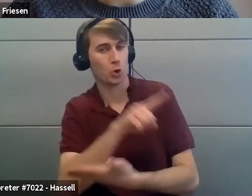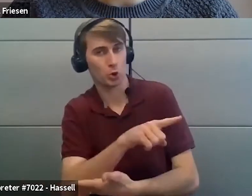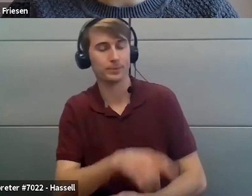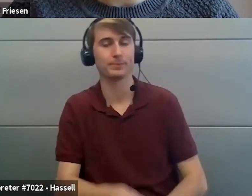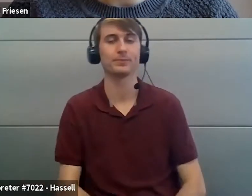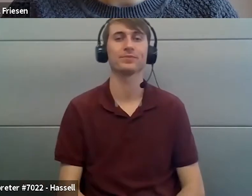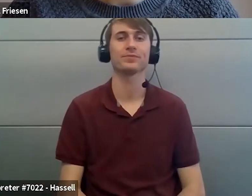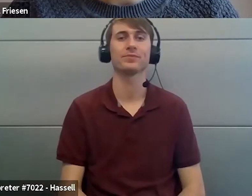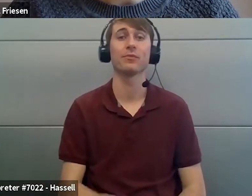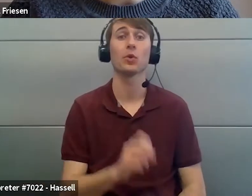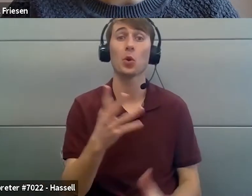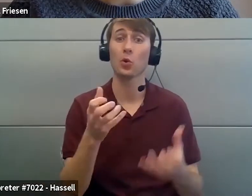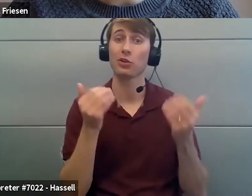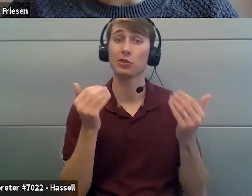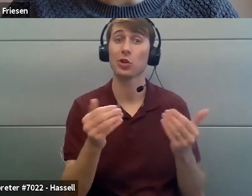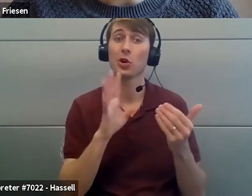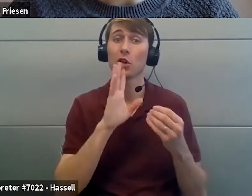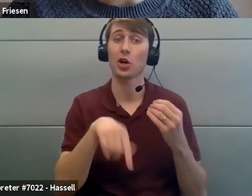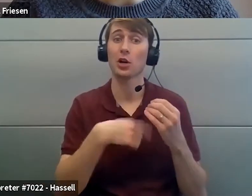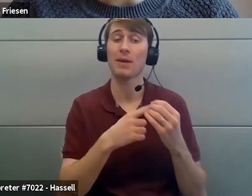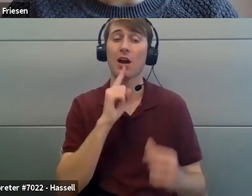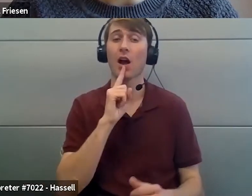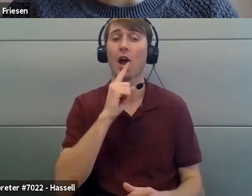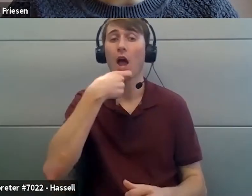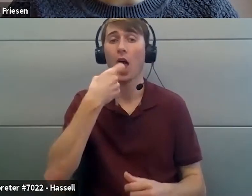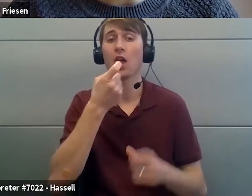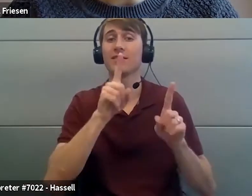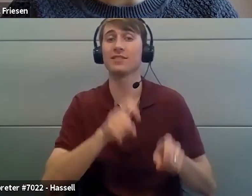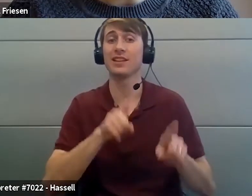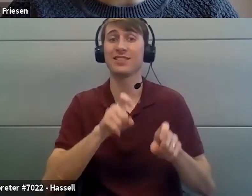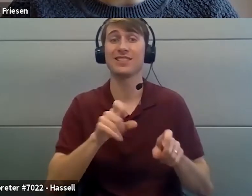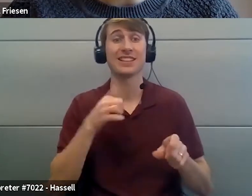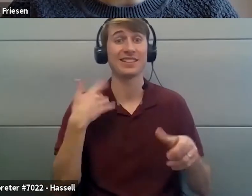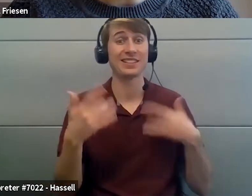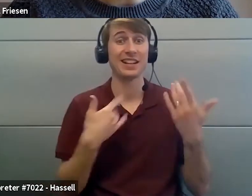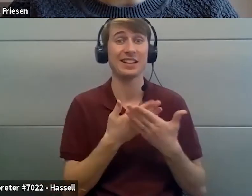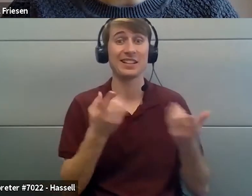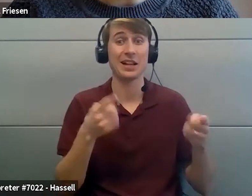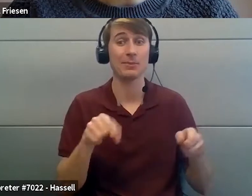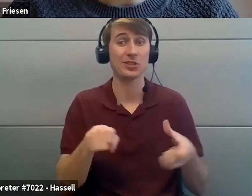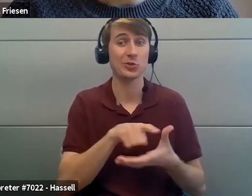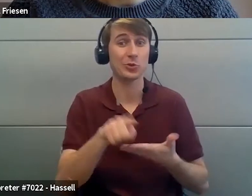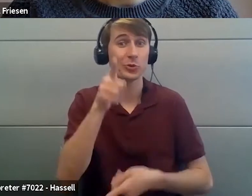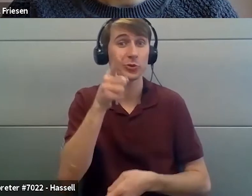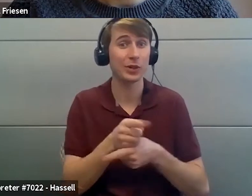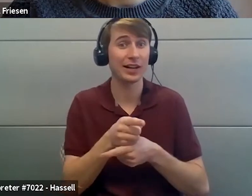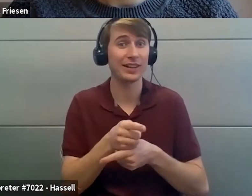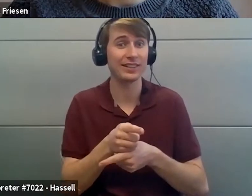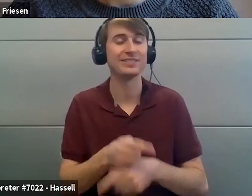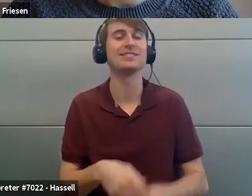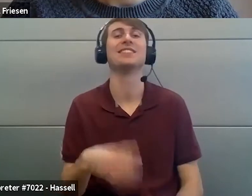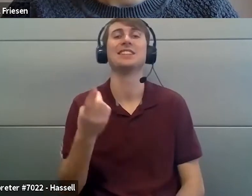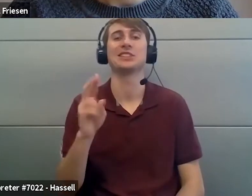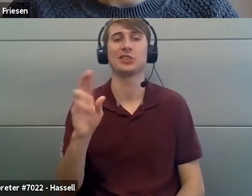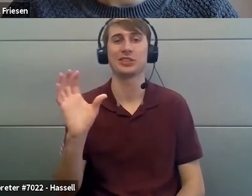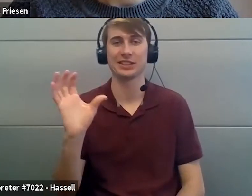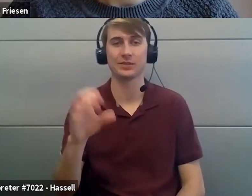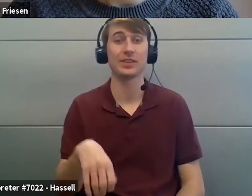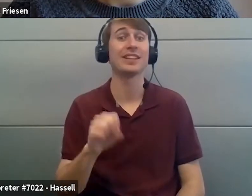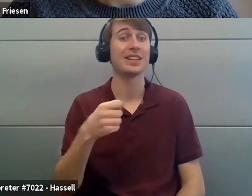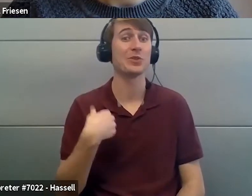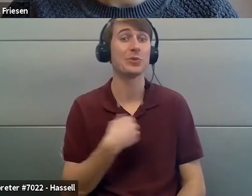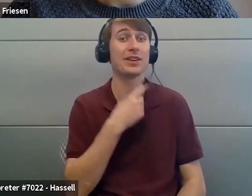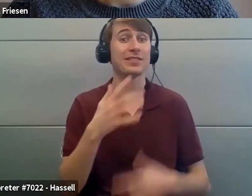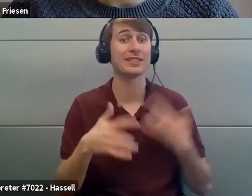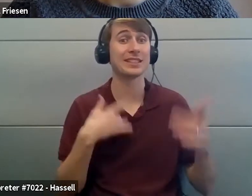saliva testing? It's a pretty exciting update that started this week as well. We have some really exciting news about saliva